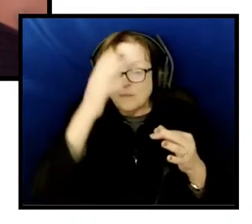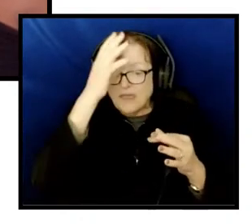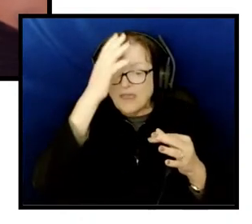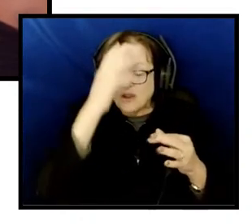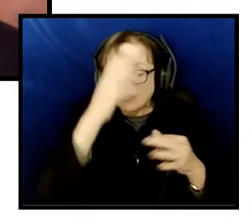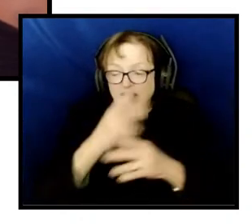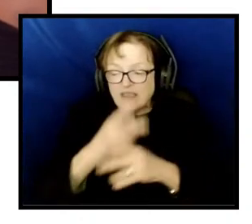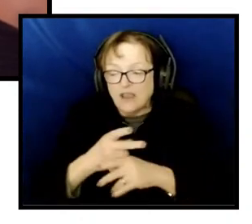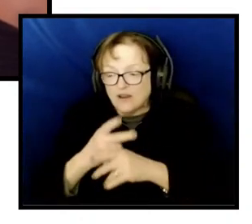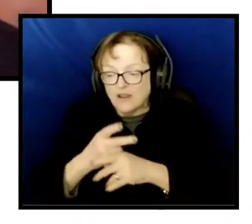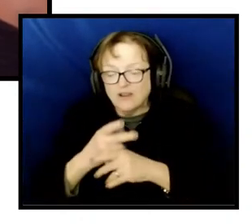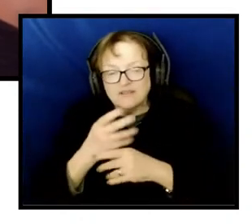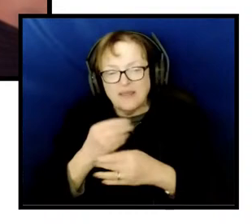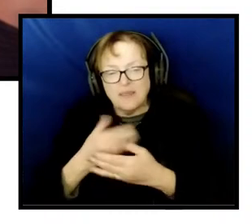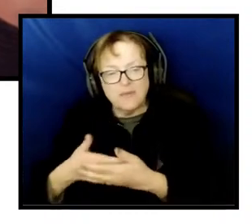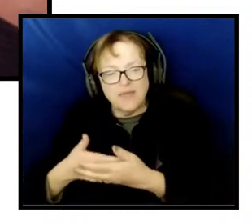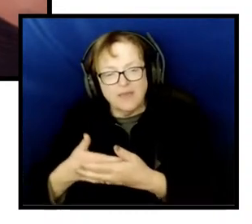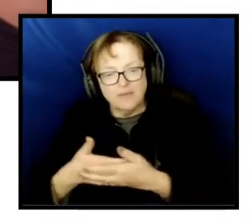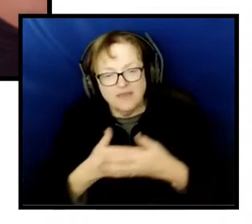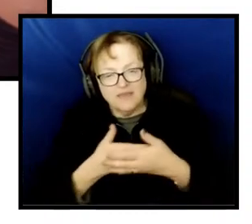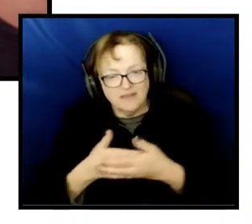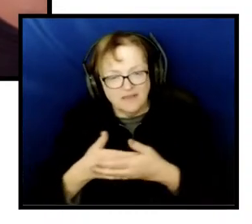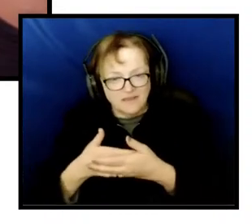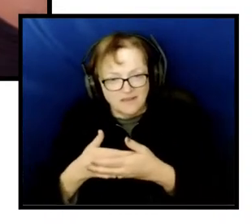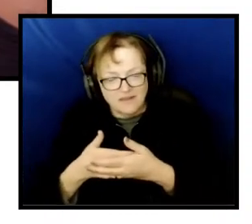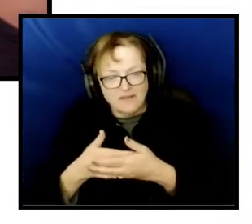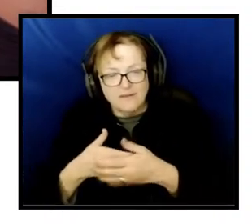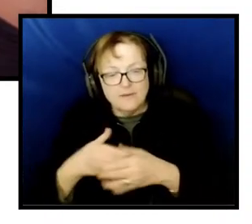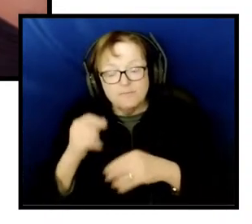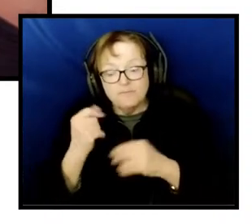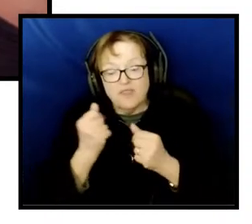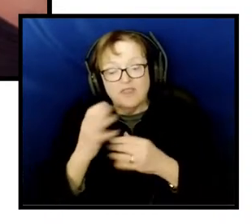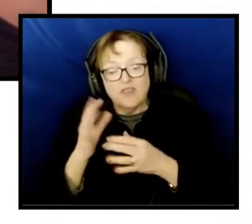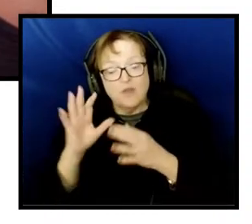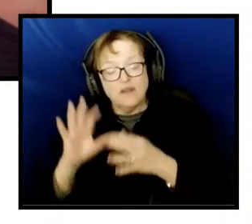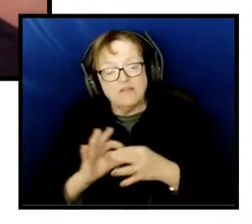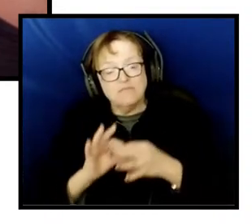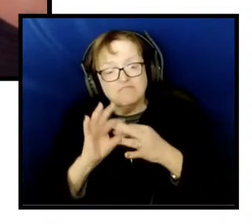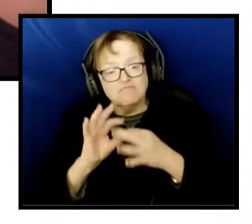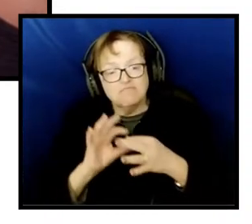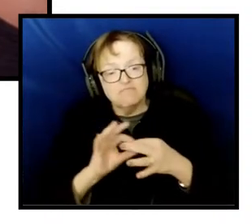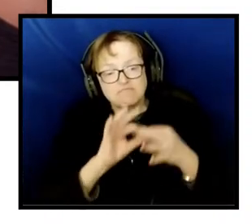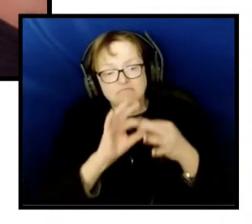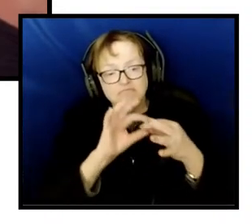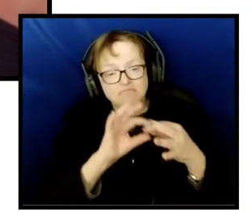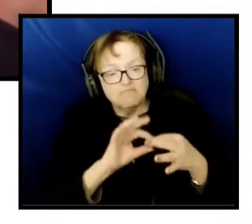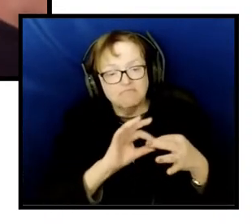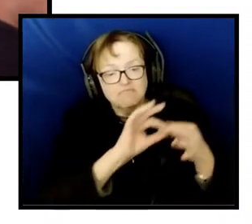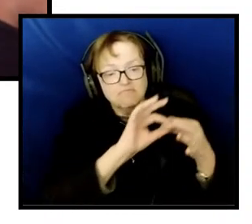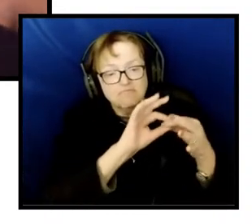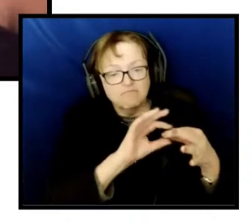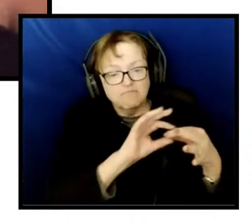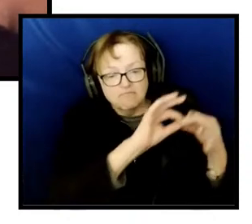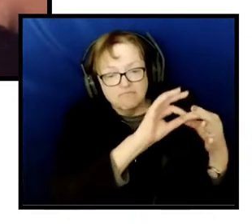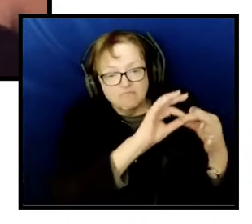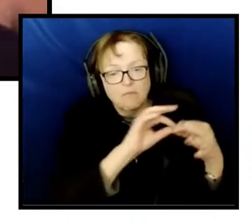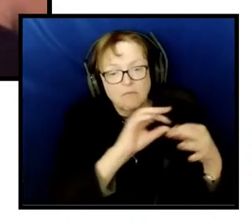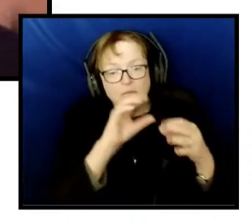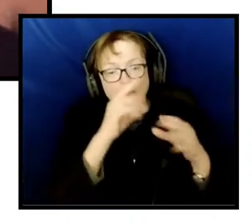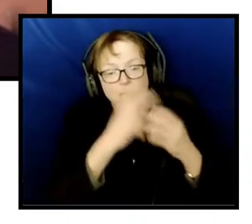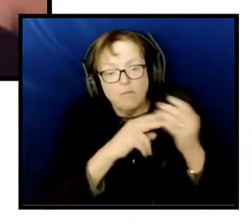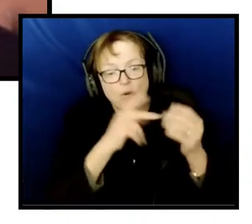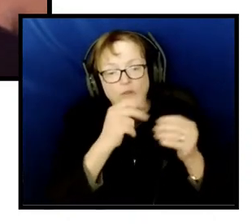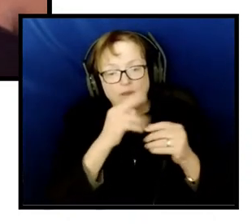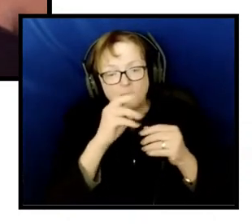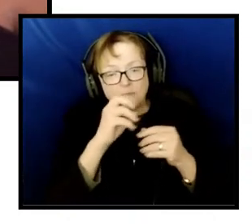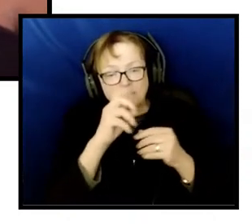their babies. There are many through lines between their creative practices. Both Ogemdi and Rochelle are doulas